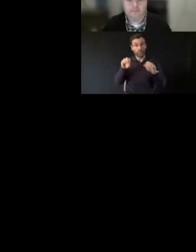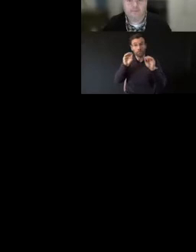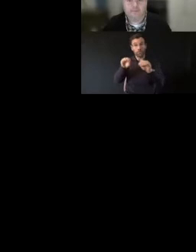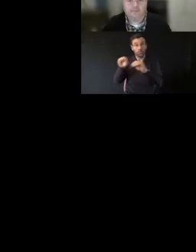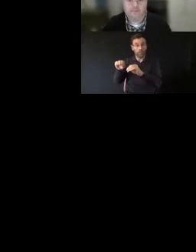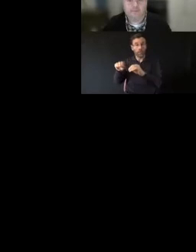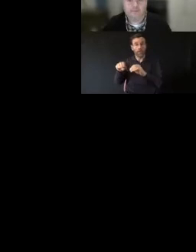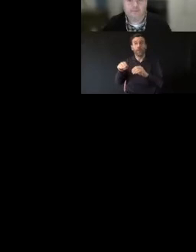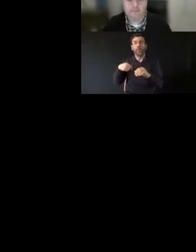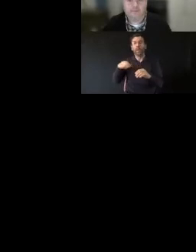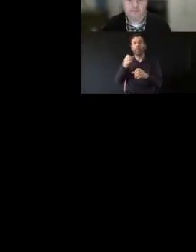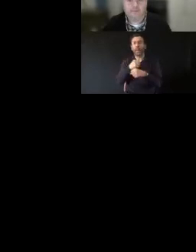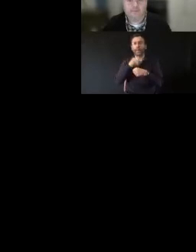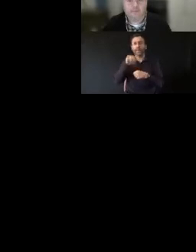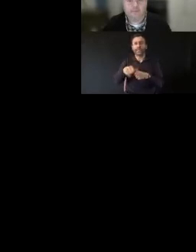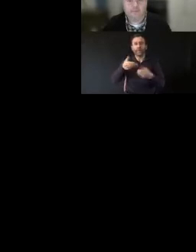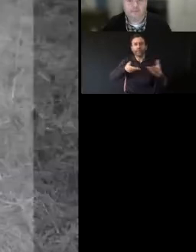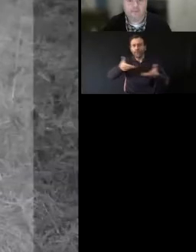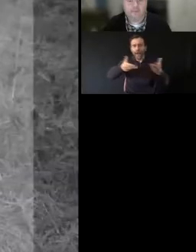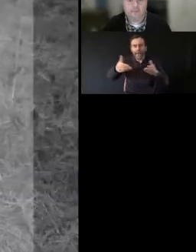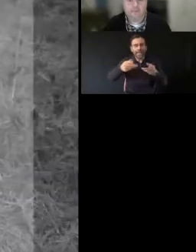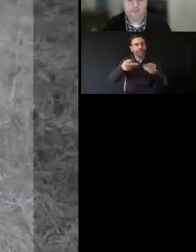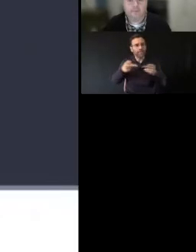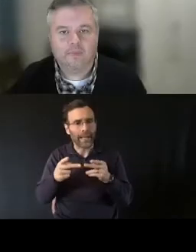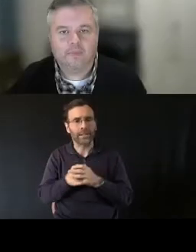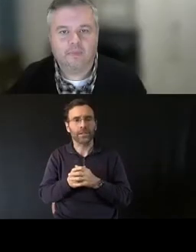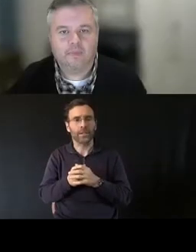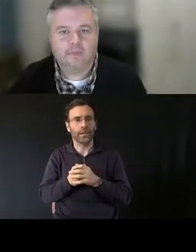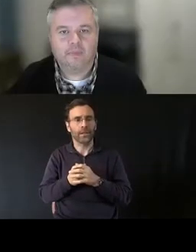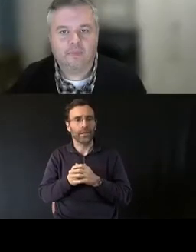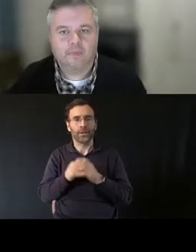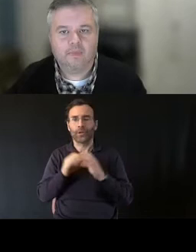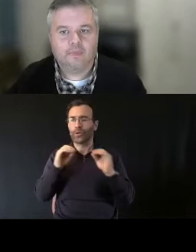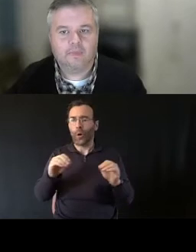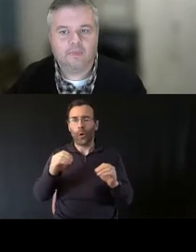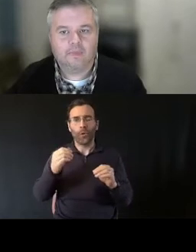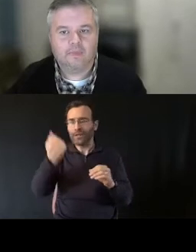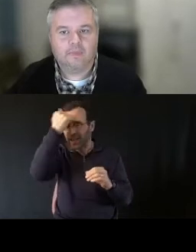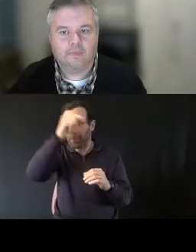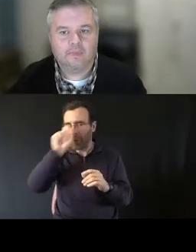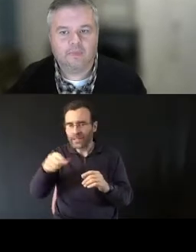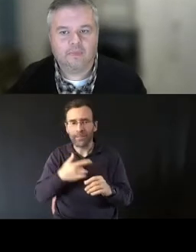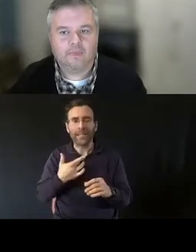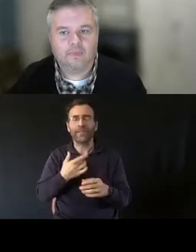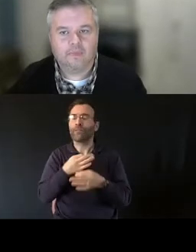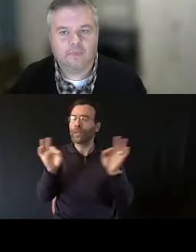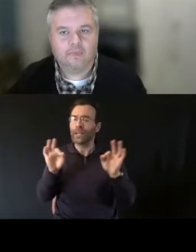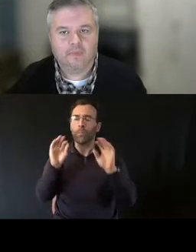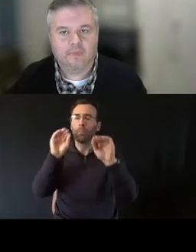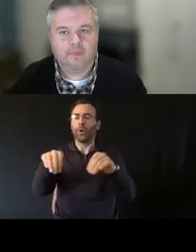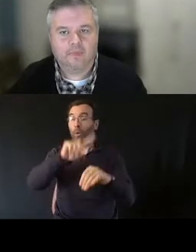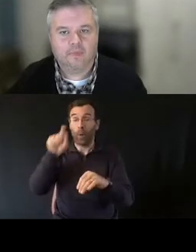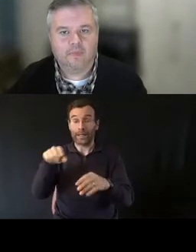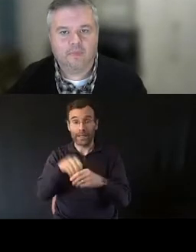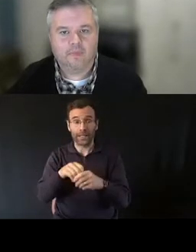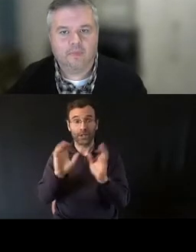this a inviting space. There is no dumb questions, so please feel free to put your questions in the chat. And I'm